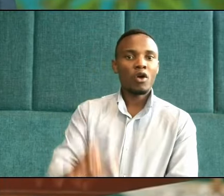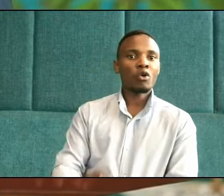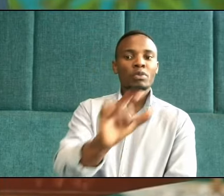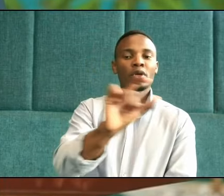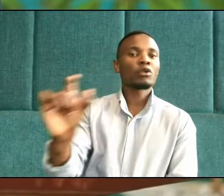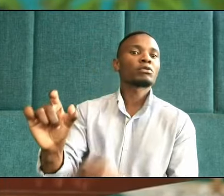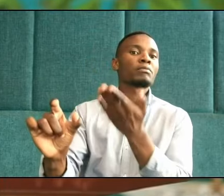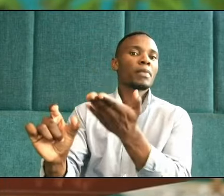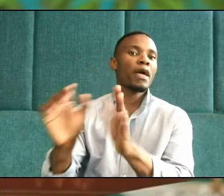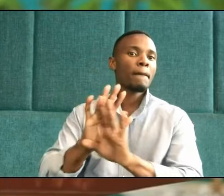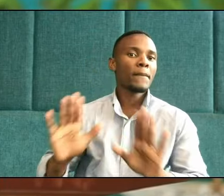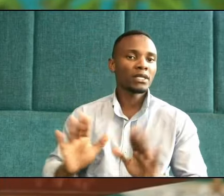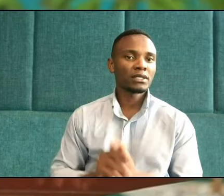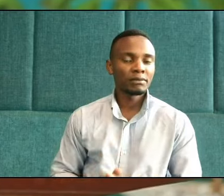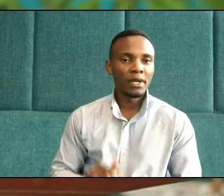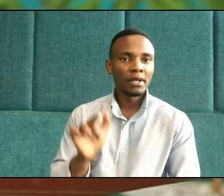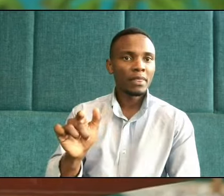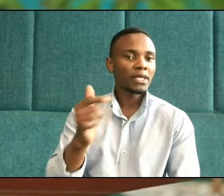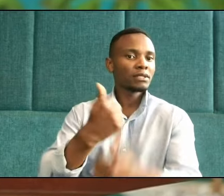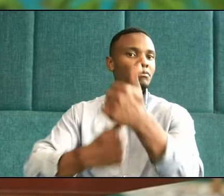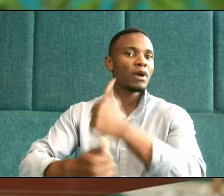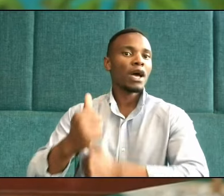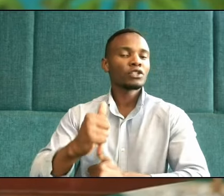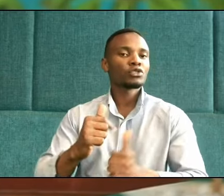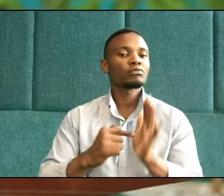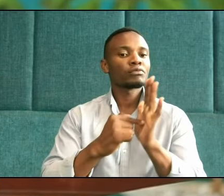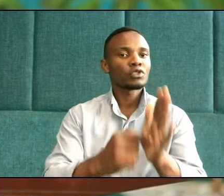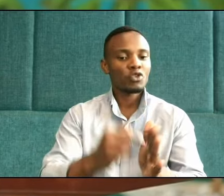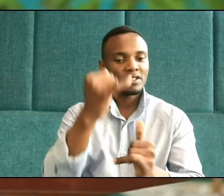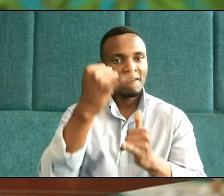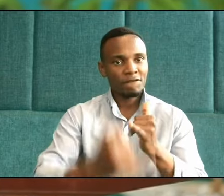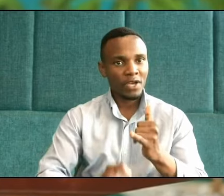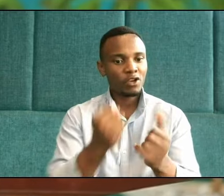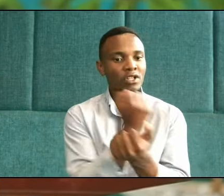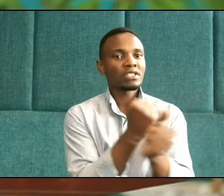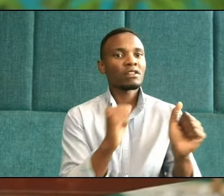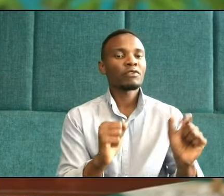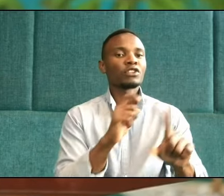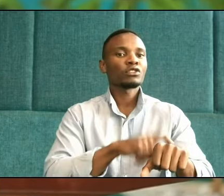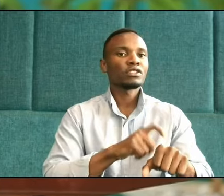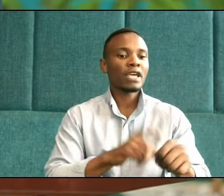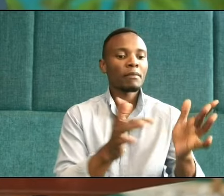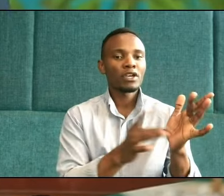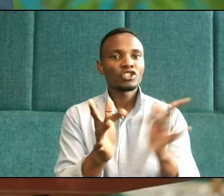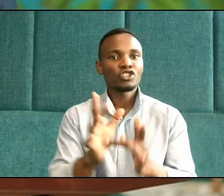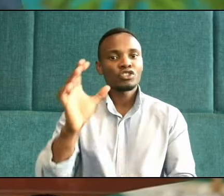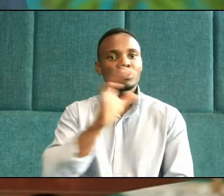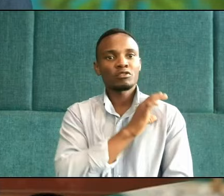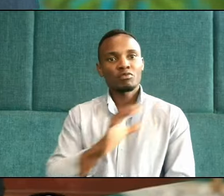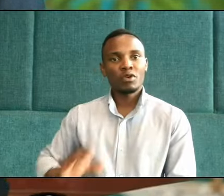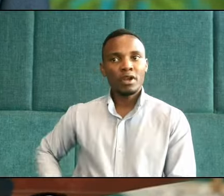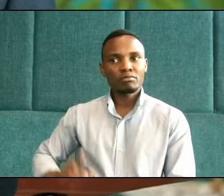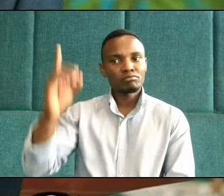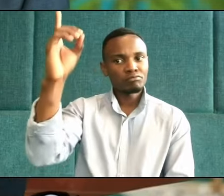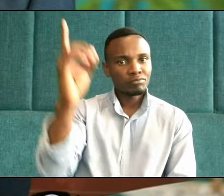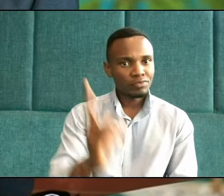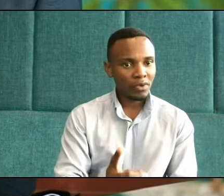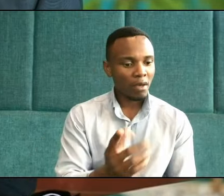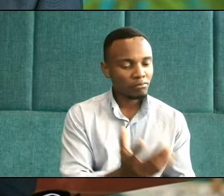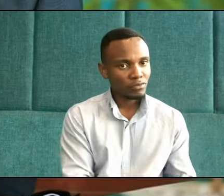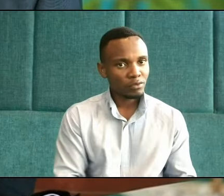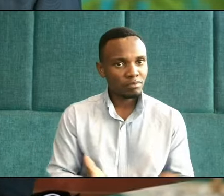act guarantees final salvation when Christ comes to receive his church and